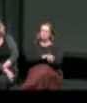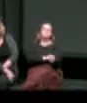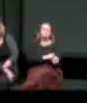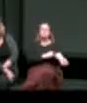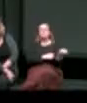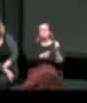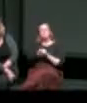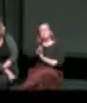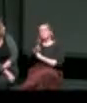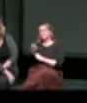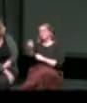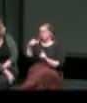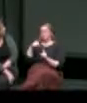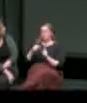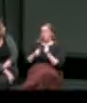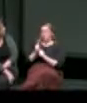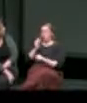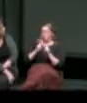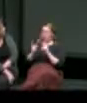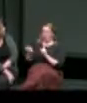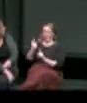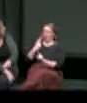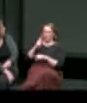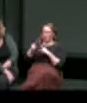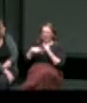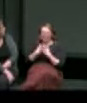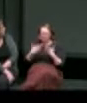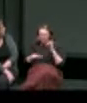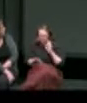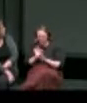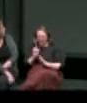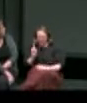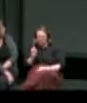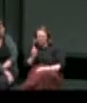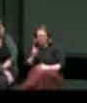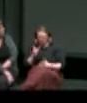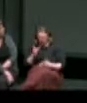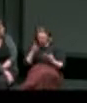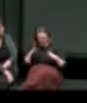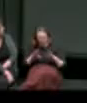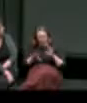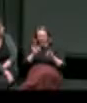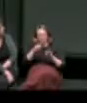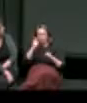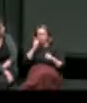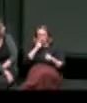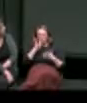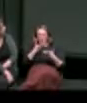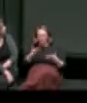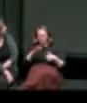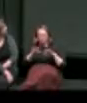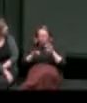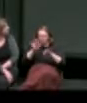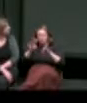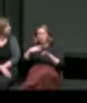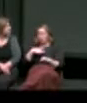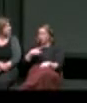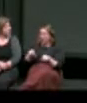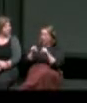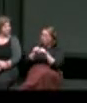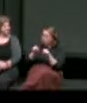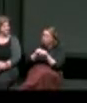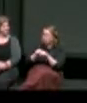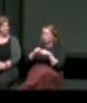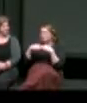This is the biggest question that I get probably is, what kind of stuff are you finding? I bet you're finding all kinds of cool things. If you like shoes,